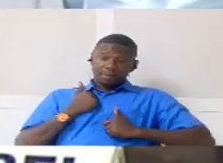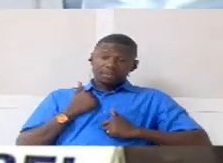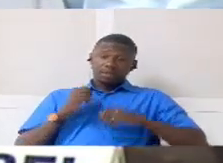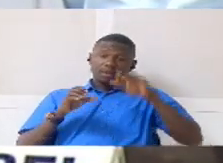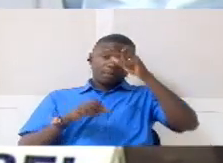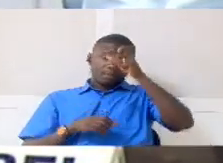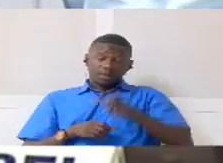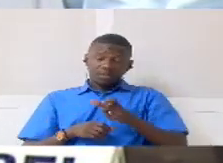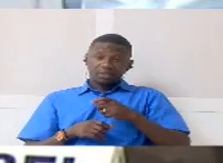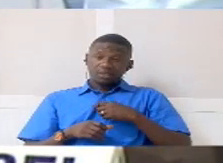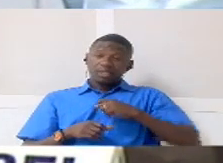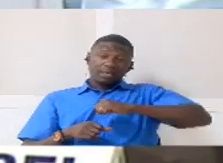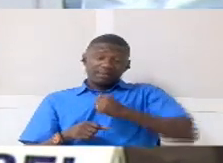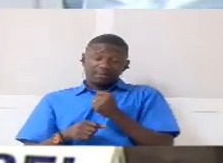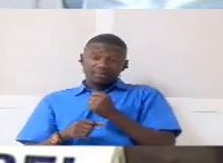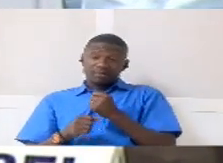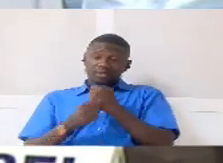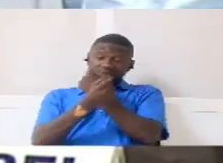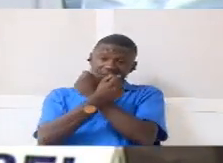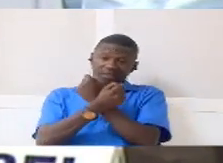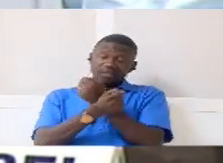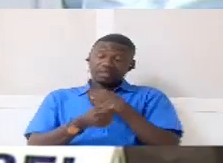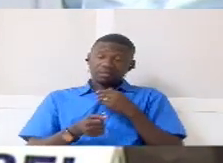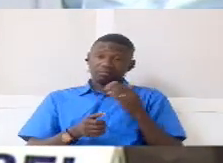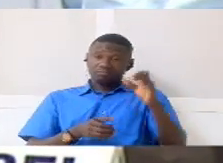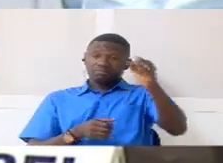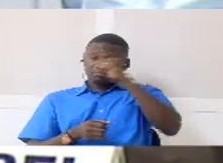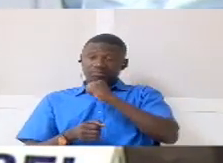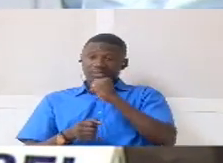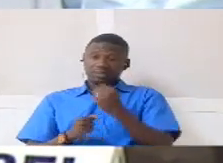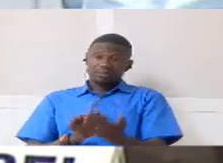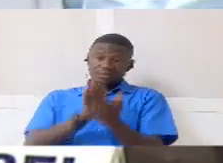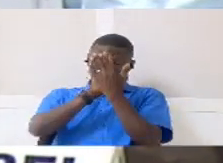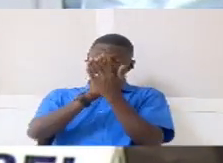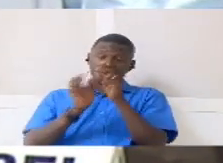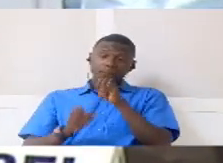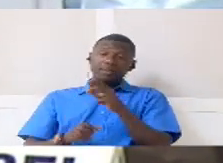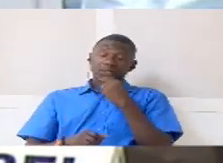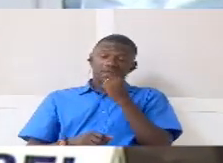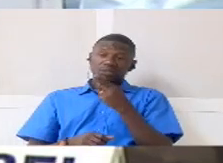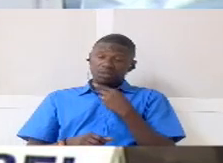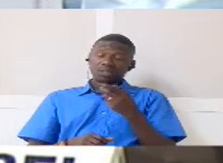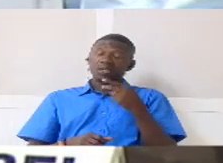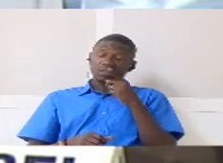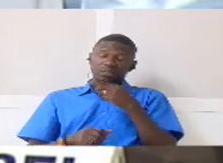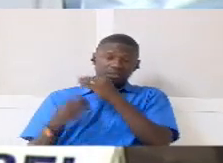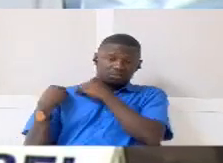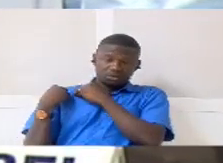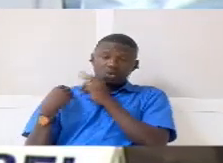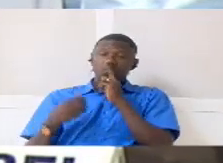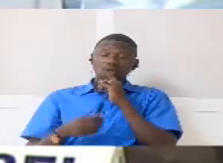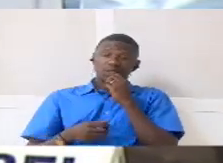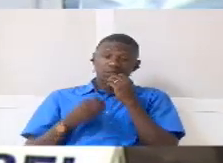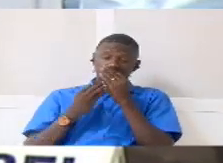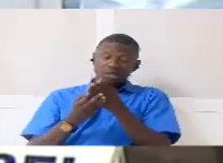section shall forthwith bring the accused person before an officer in charge, who shall cause the case to